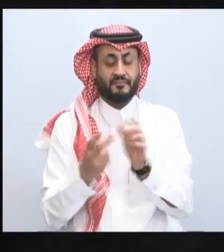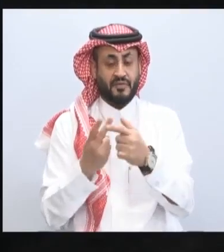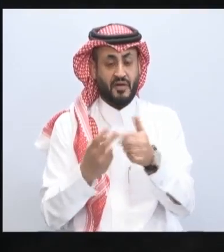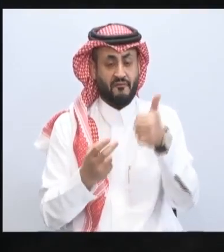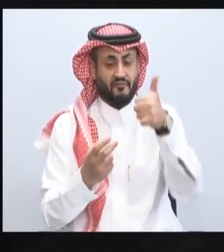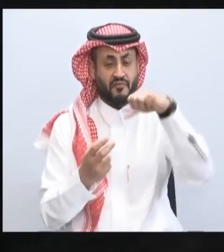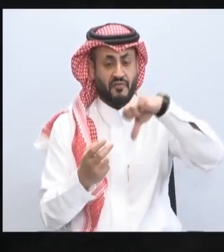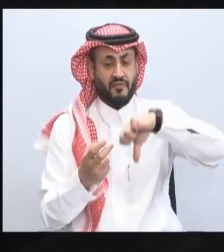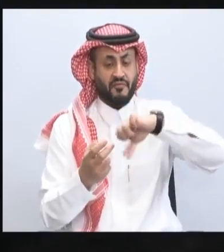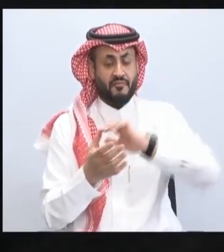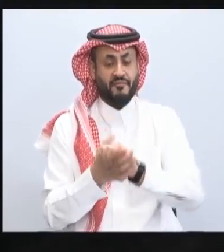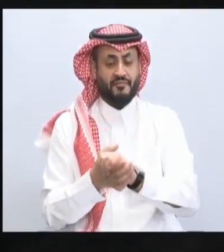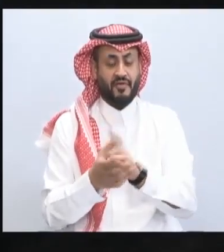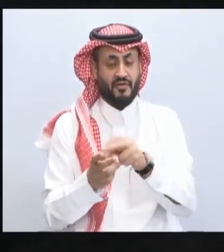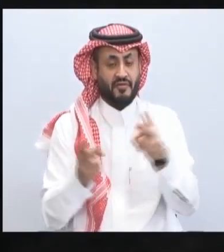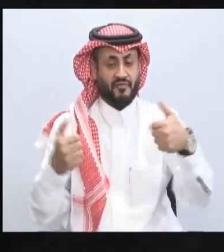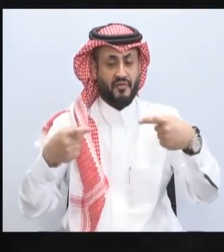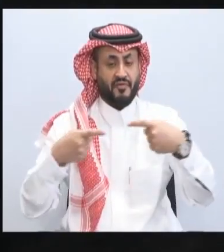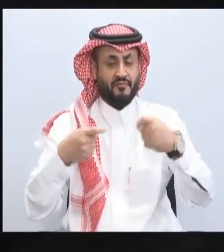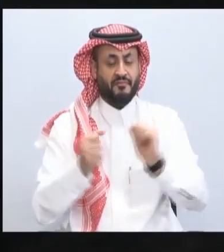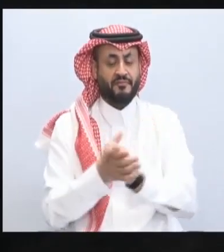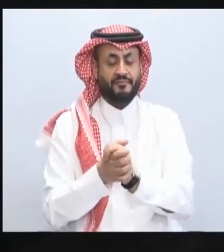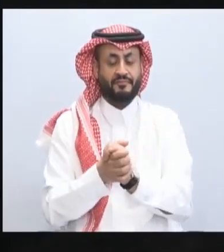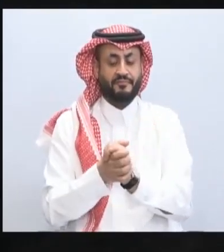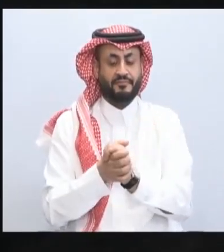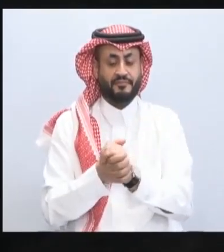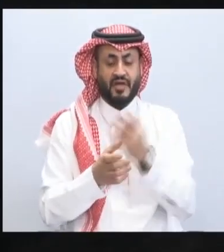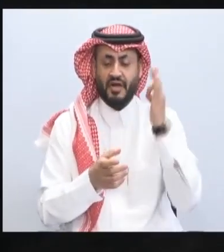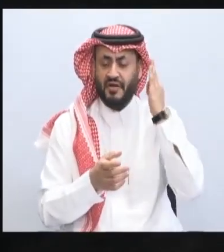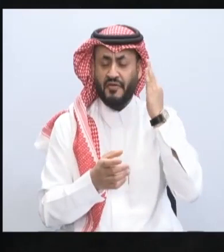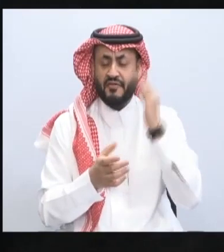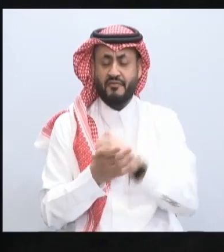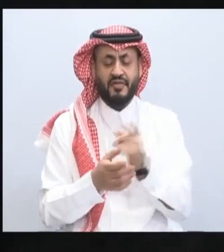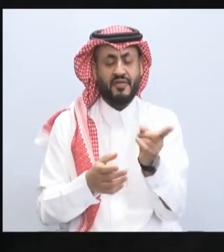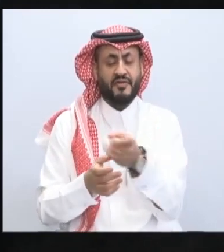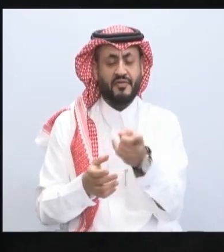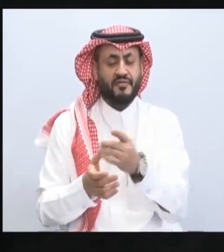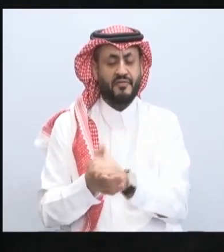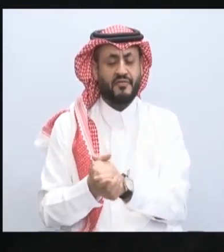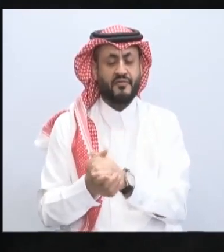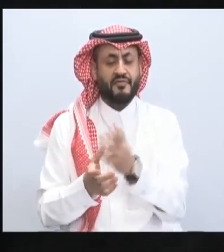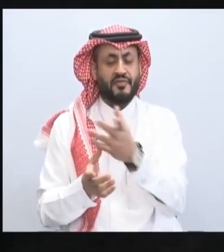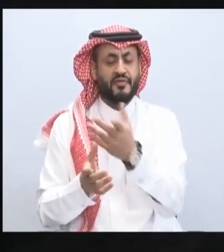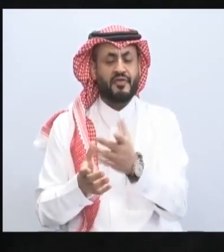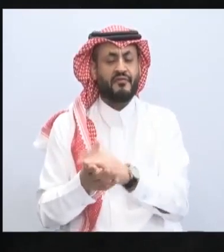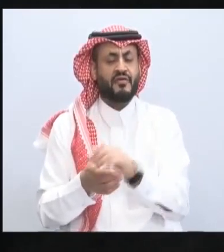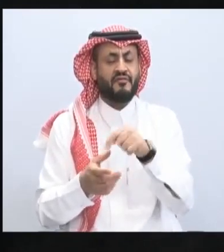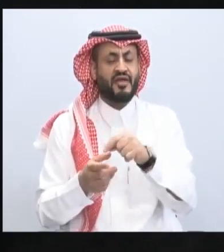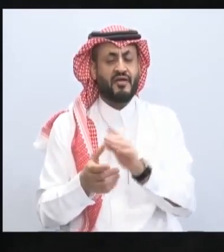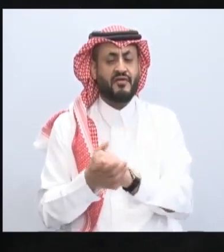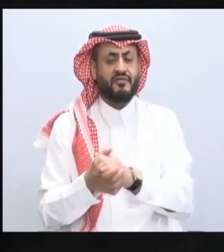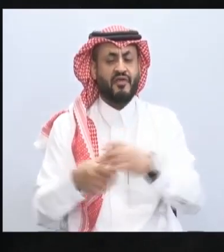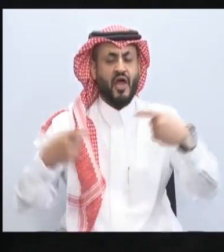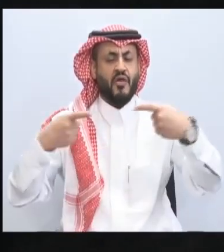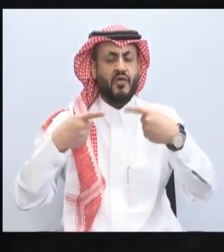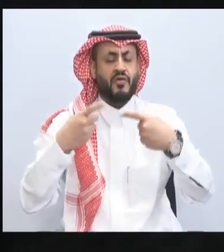is negative. It can be the opposite. So you're going to also listen and underline. What do you think? There is some kind of contrast between